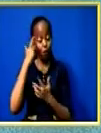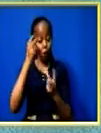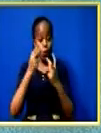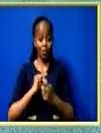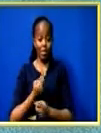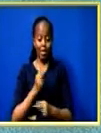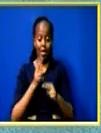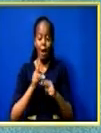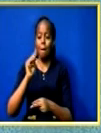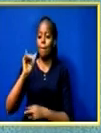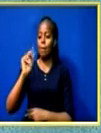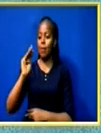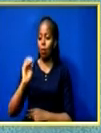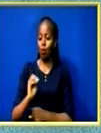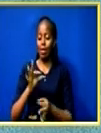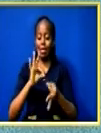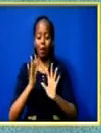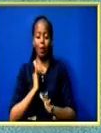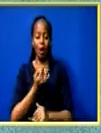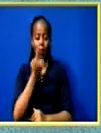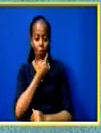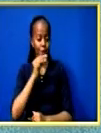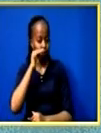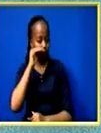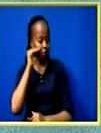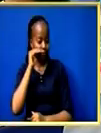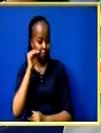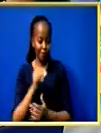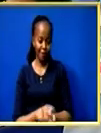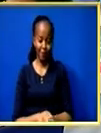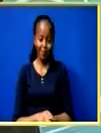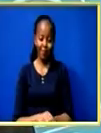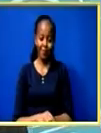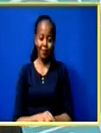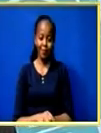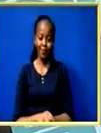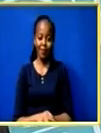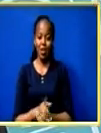tuned. My name is Memo Mutungu, our sign language interpreter Valma Akinyi, and our teacher